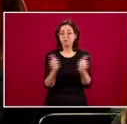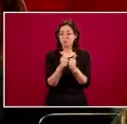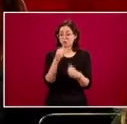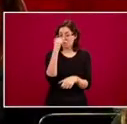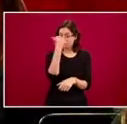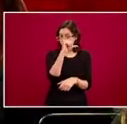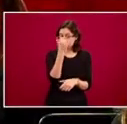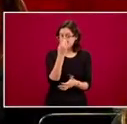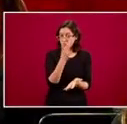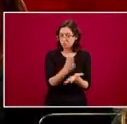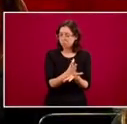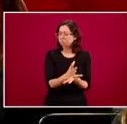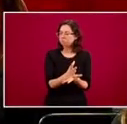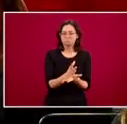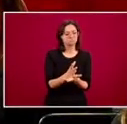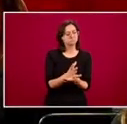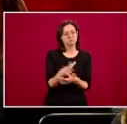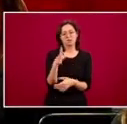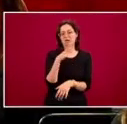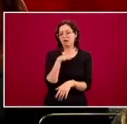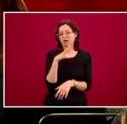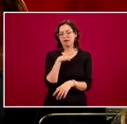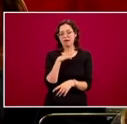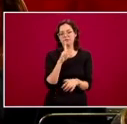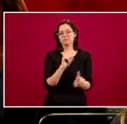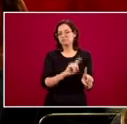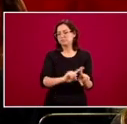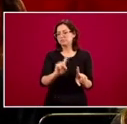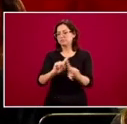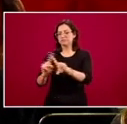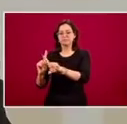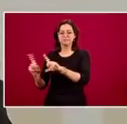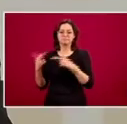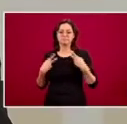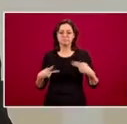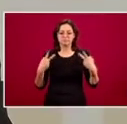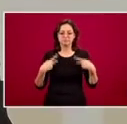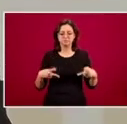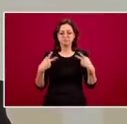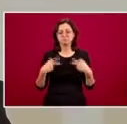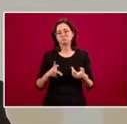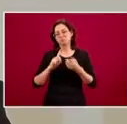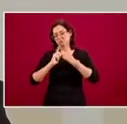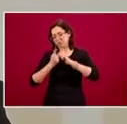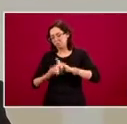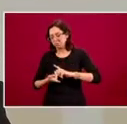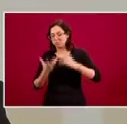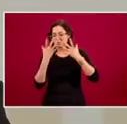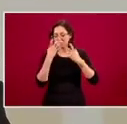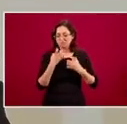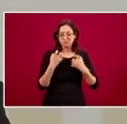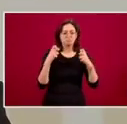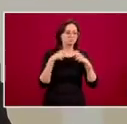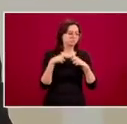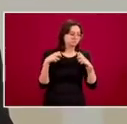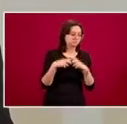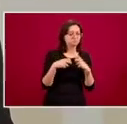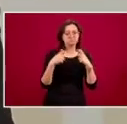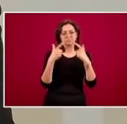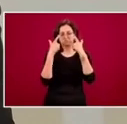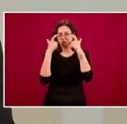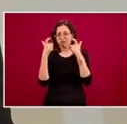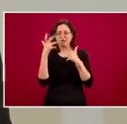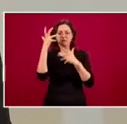yes, talking about the people with autism, not only the people who have autism, but we also have people who are experiencing